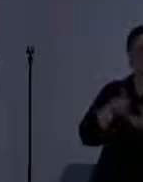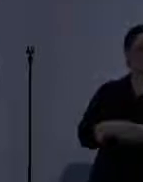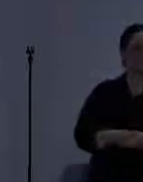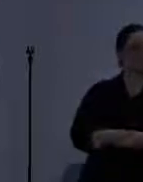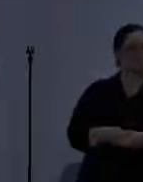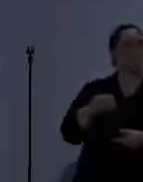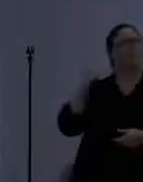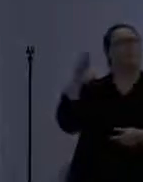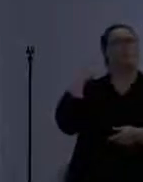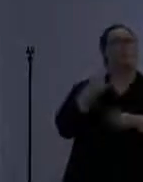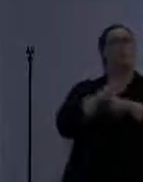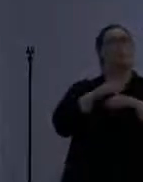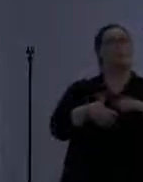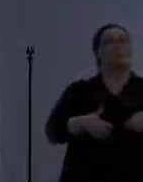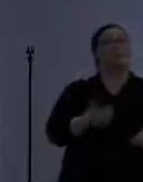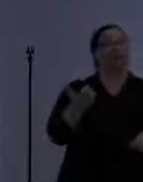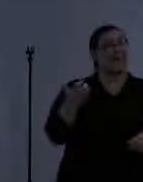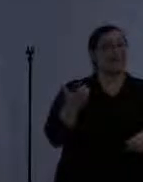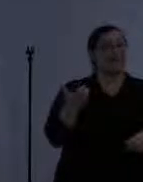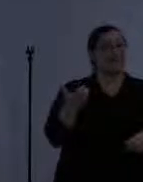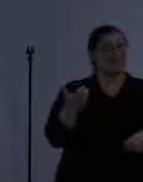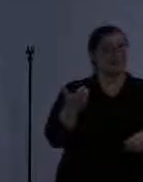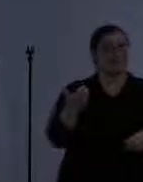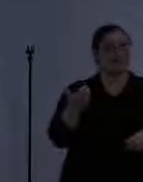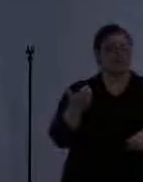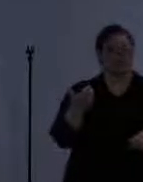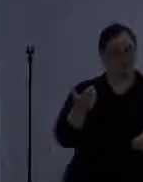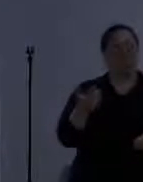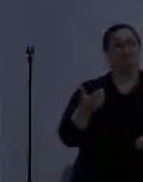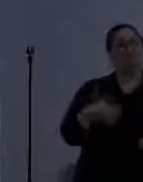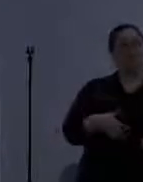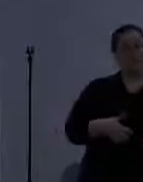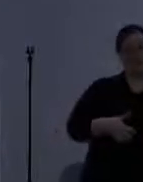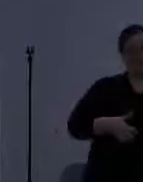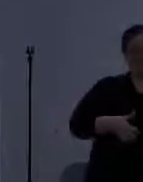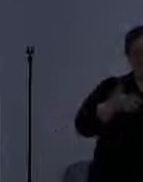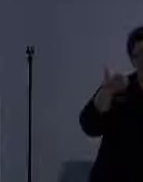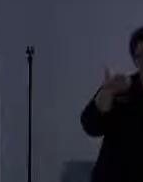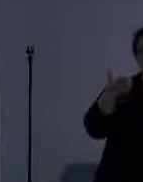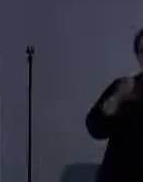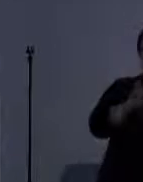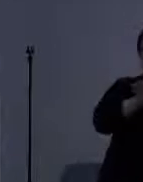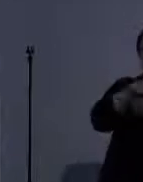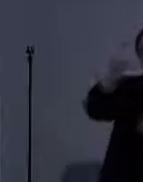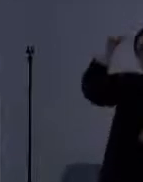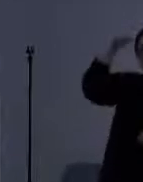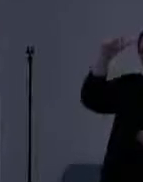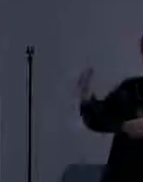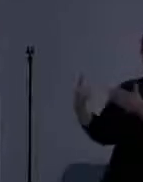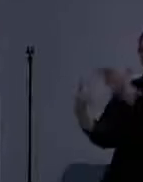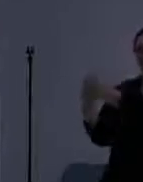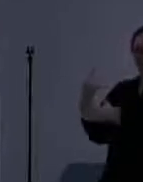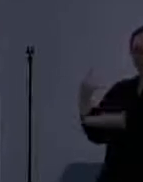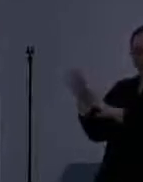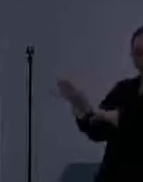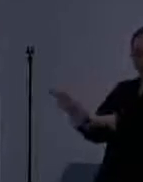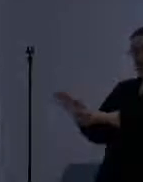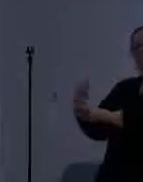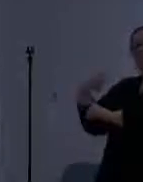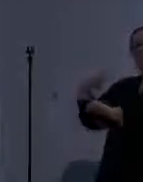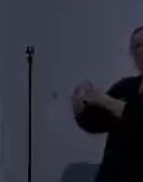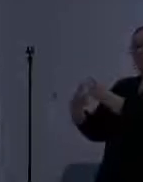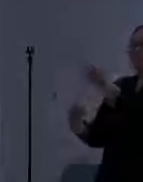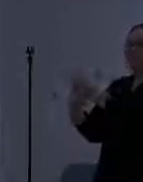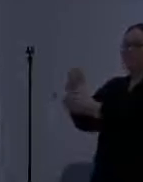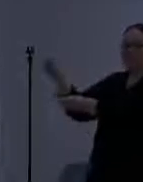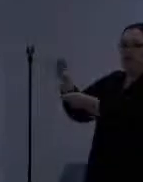talked about how complaints provide us with intelligence about what's happening with providers, incident reporting provides us with the